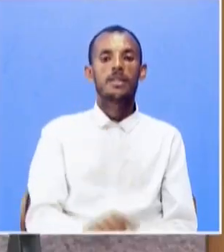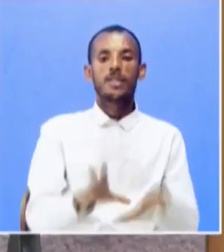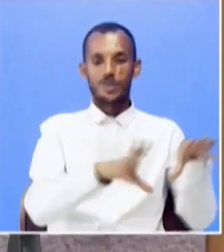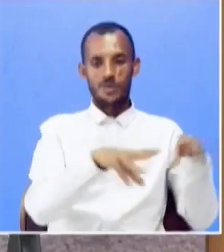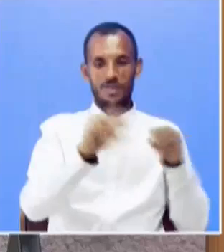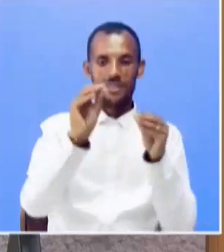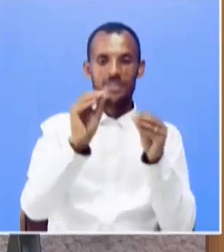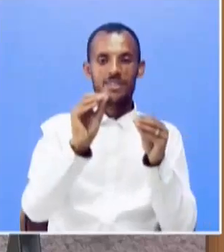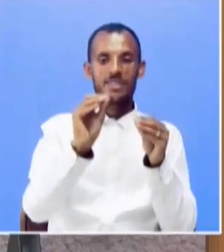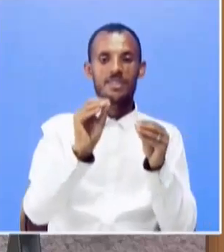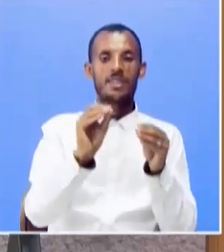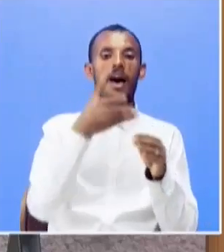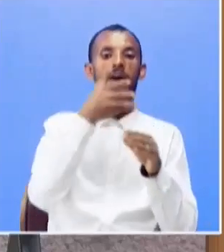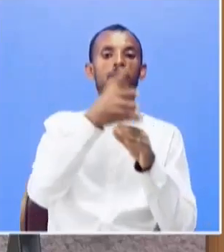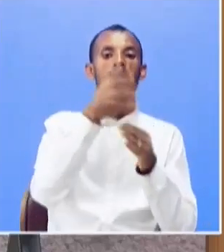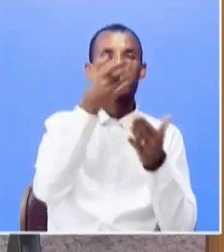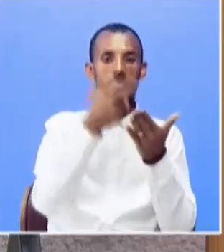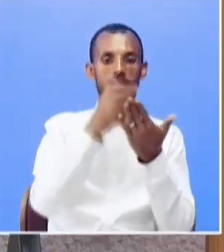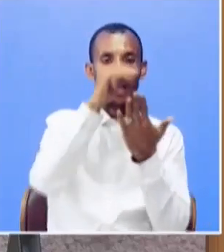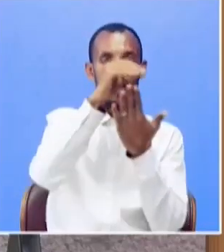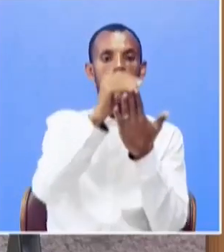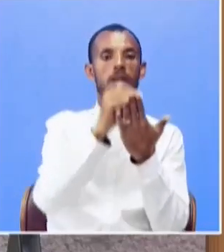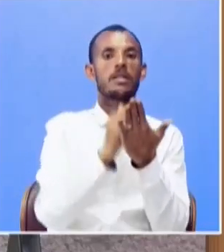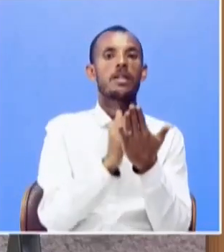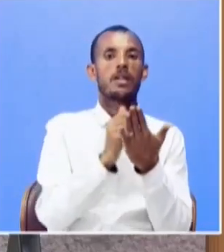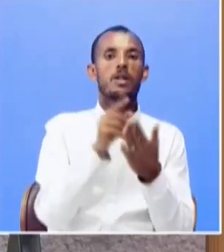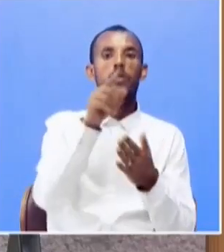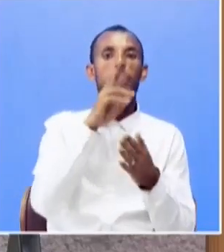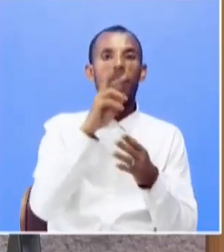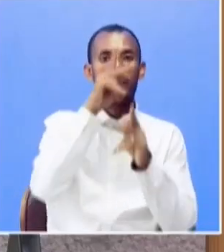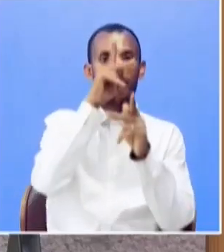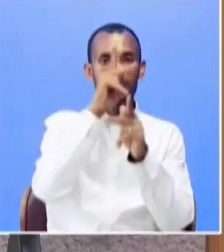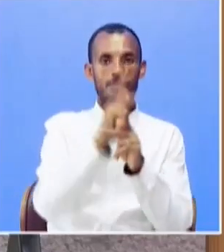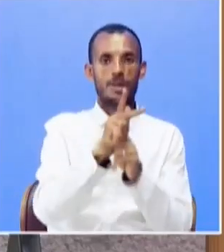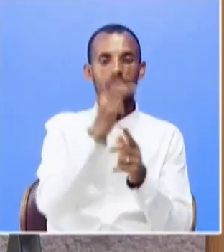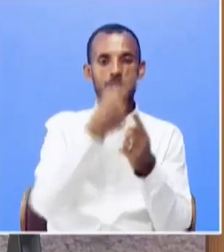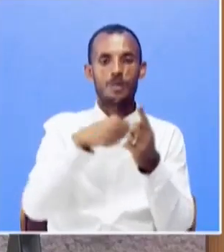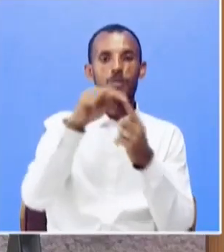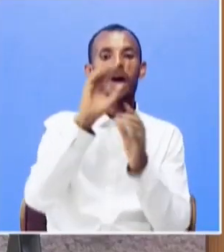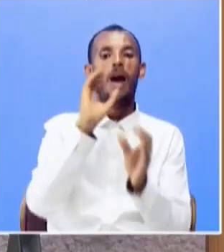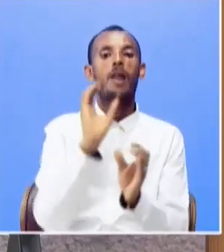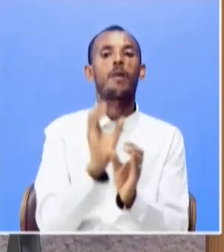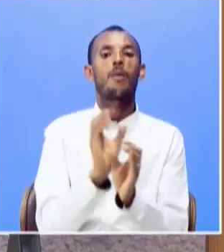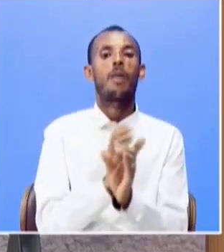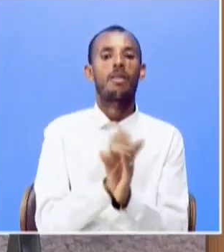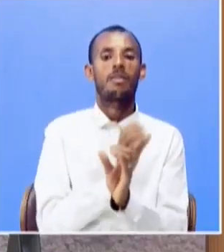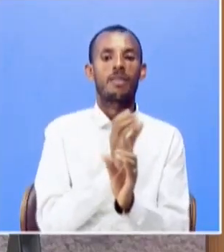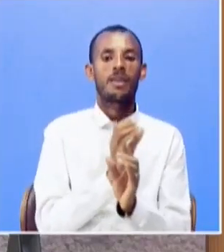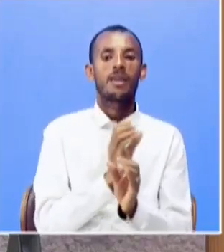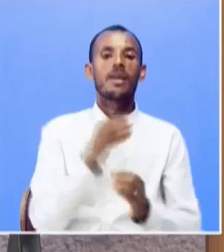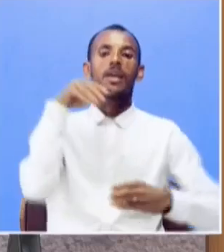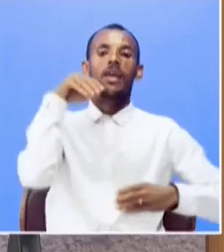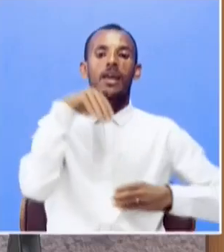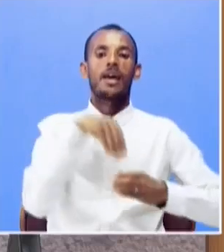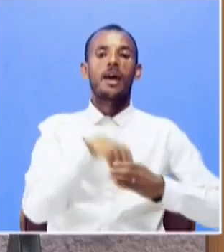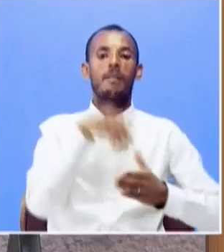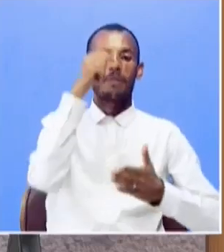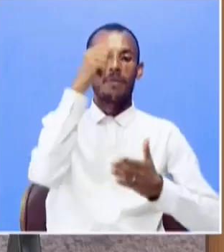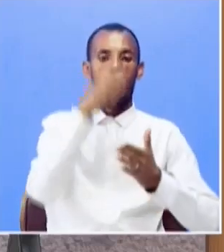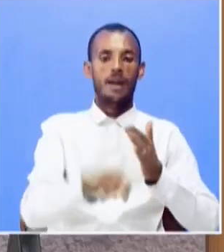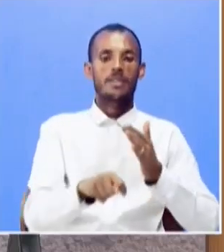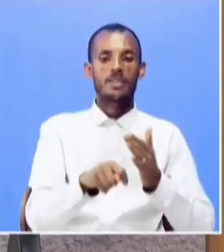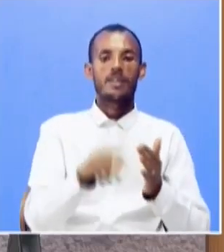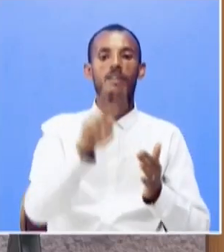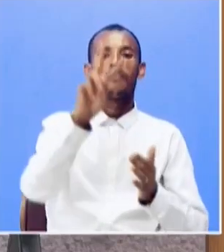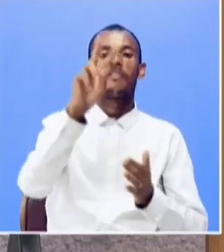Students, after this lesson, you are expected to calculate income tax,